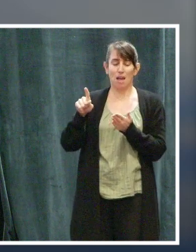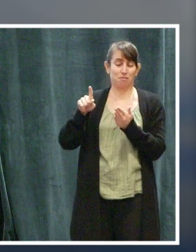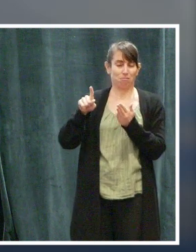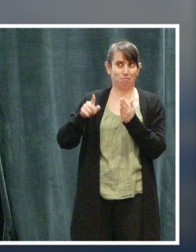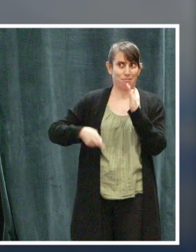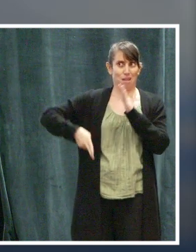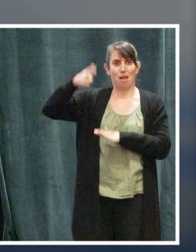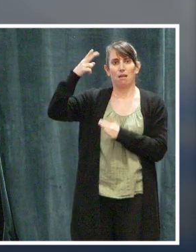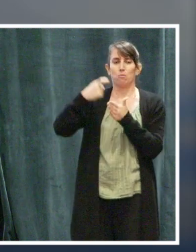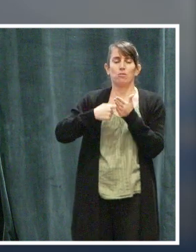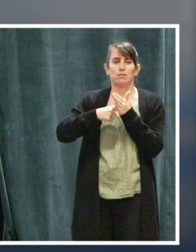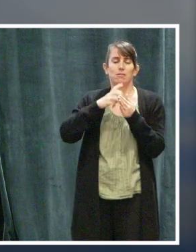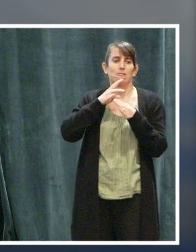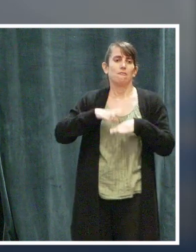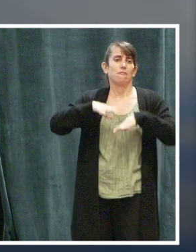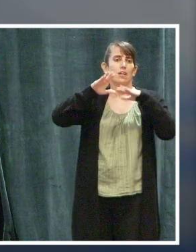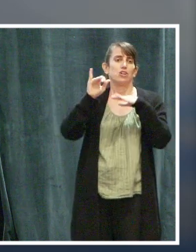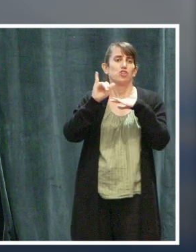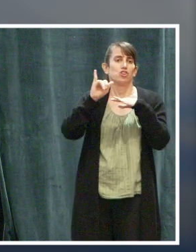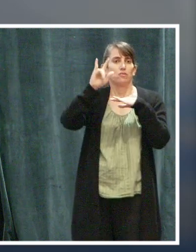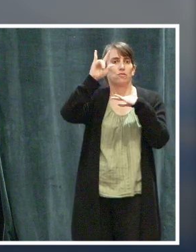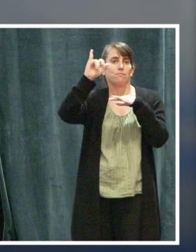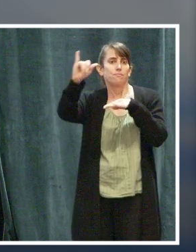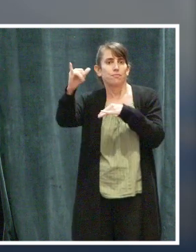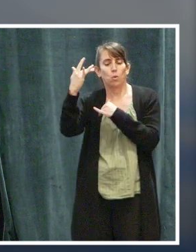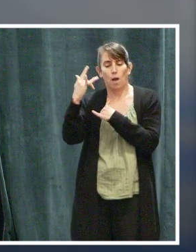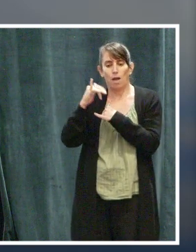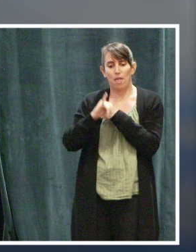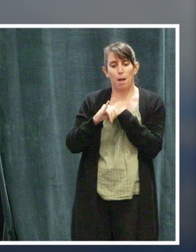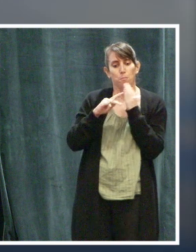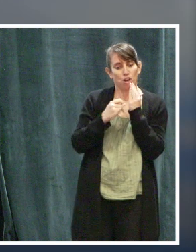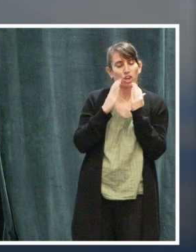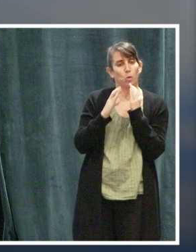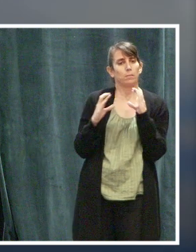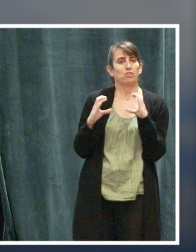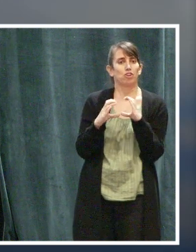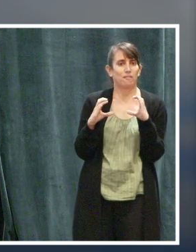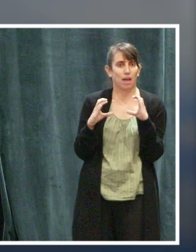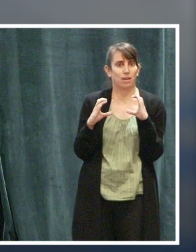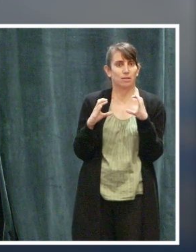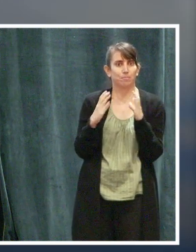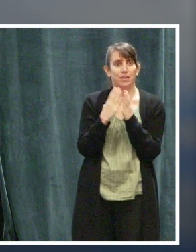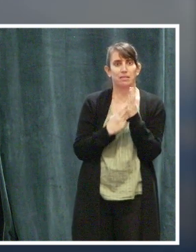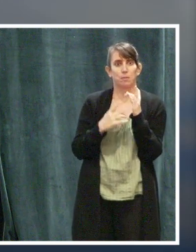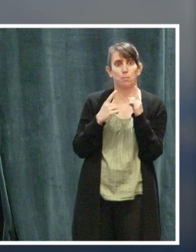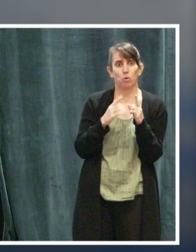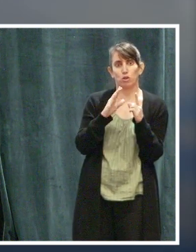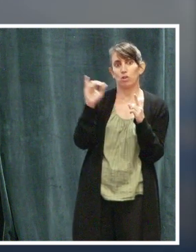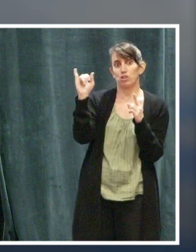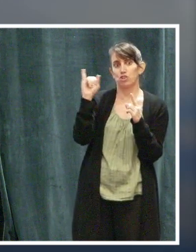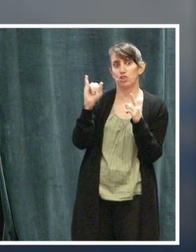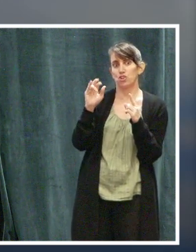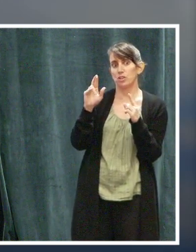insurances for infinity because the project will be certified. At some point, those insurance rates are going to kick in.